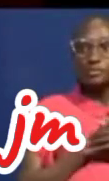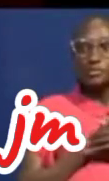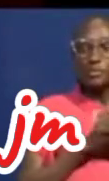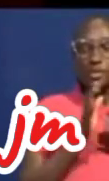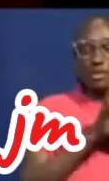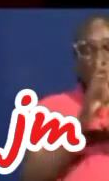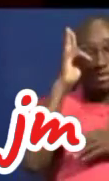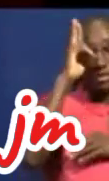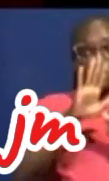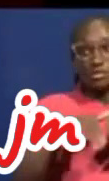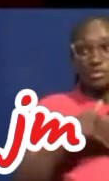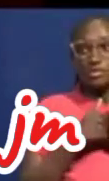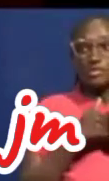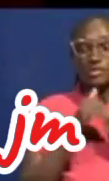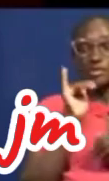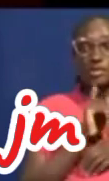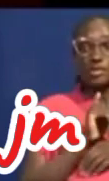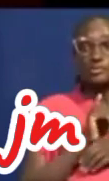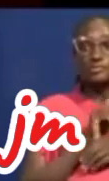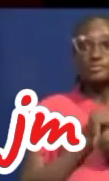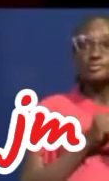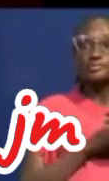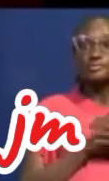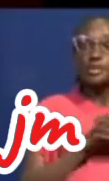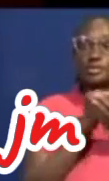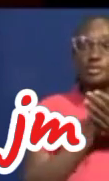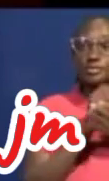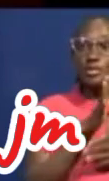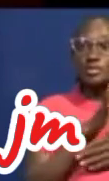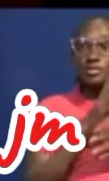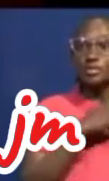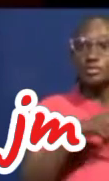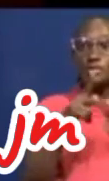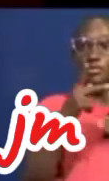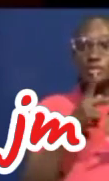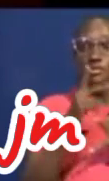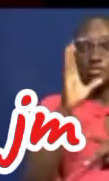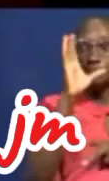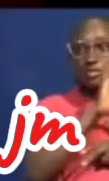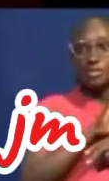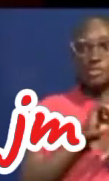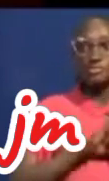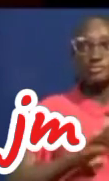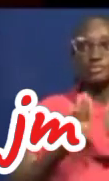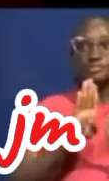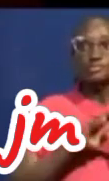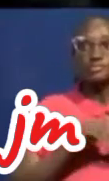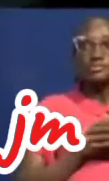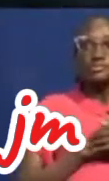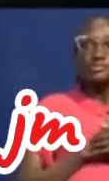And the reasons given for it, Mr. Speaker, is professional misconduct.